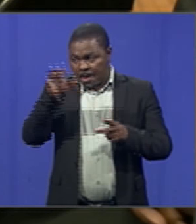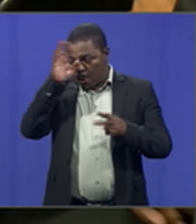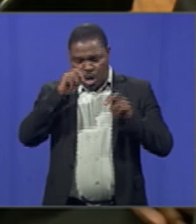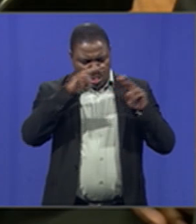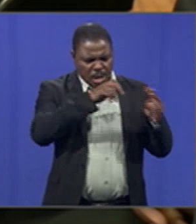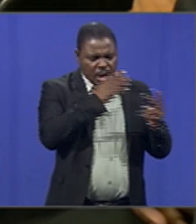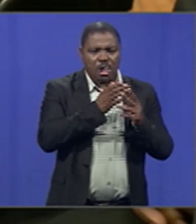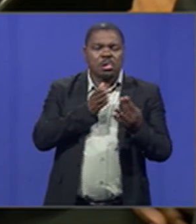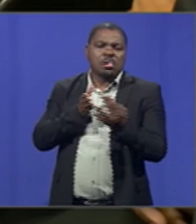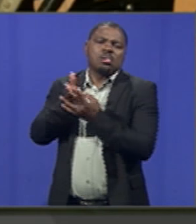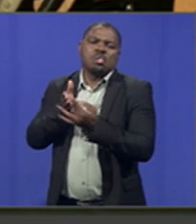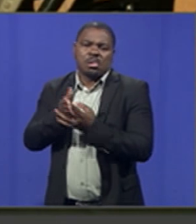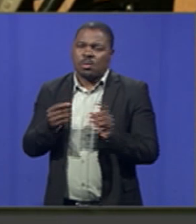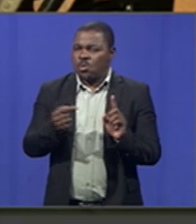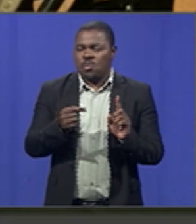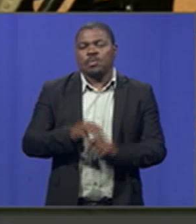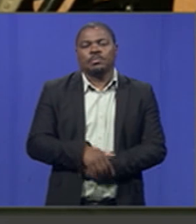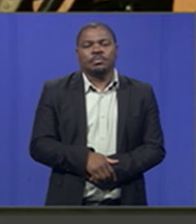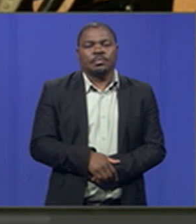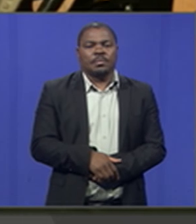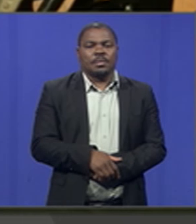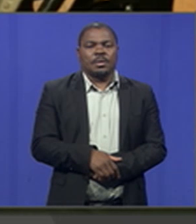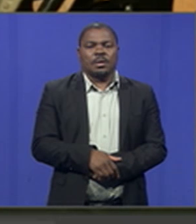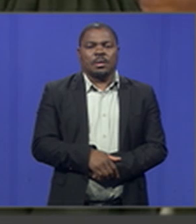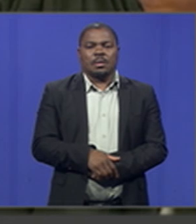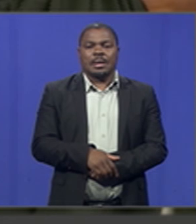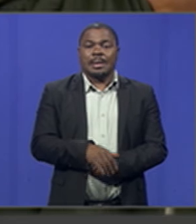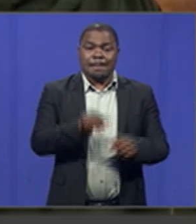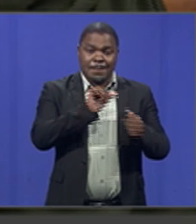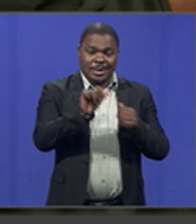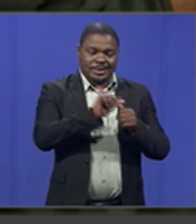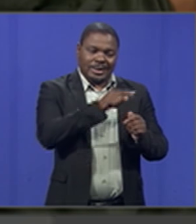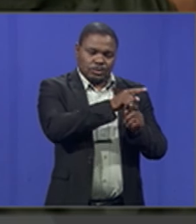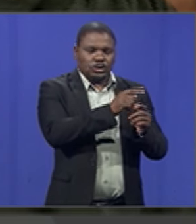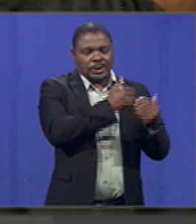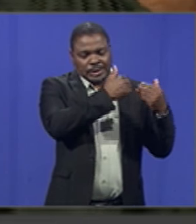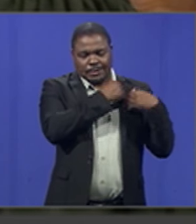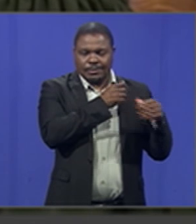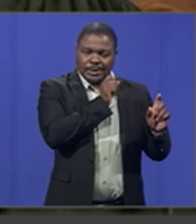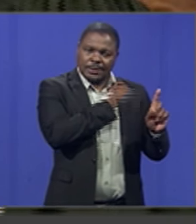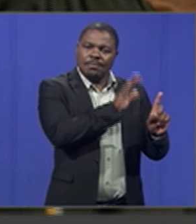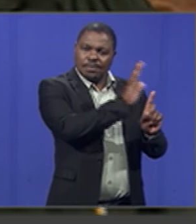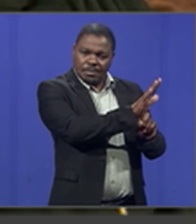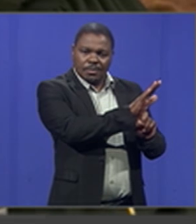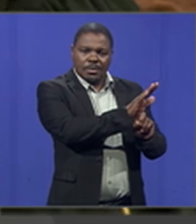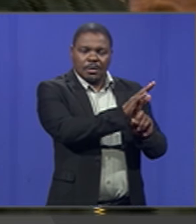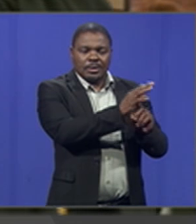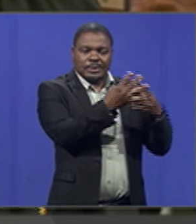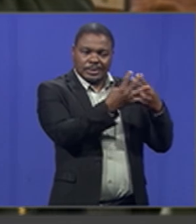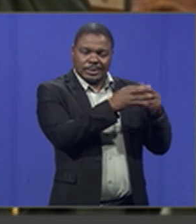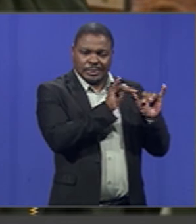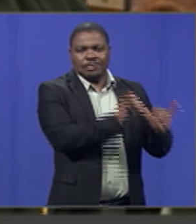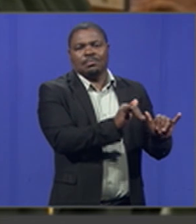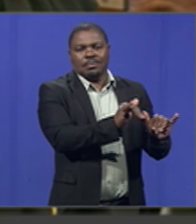mapodisi fa a ka rebolelwa beili. It will be for his own safety that he be kept in